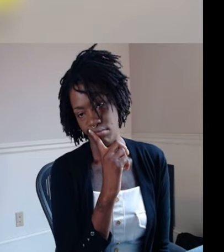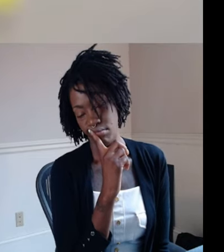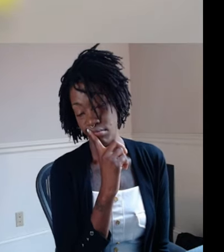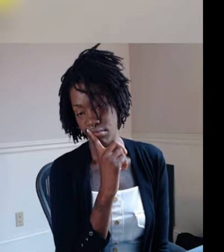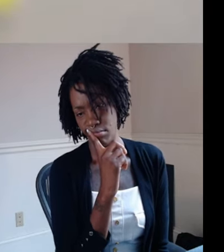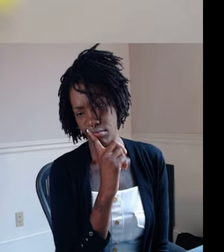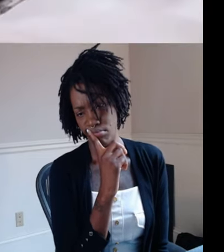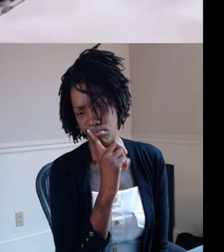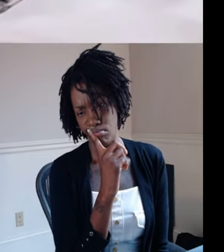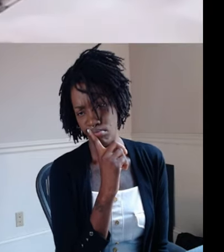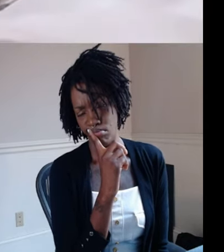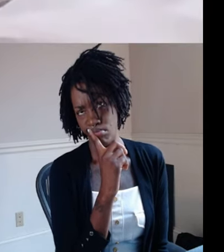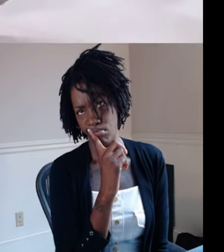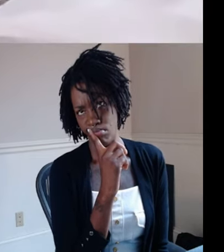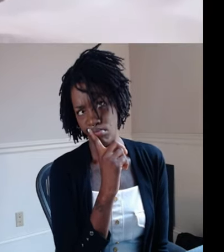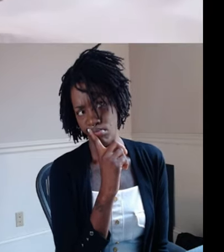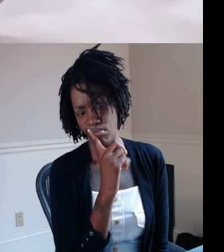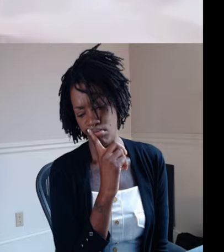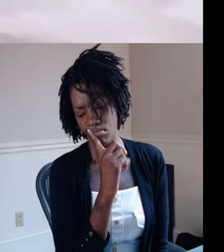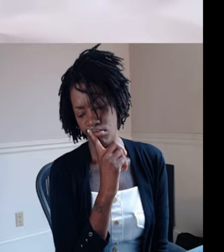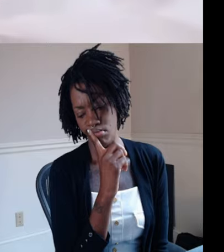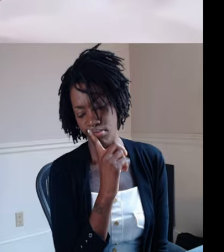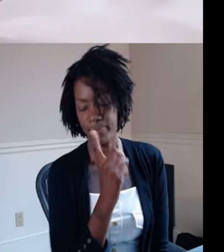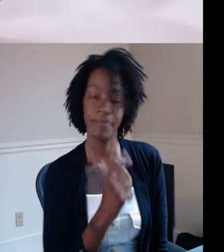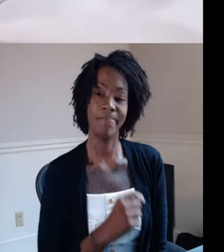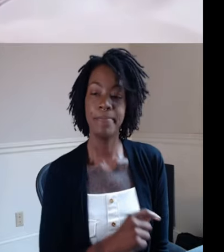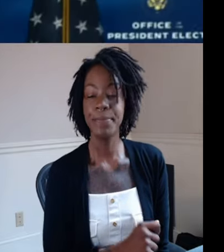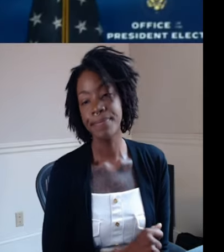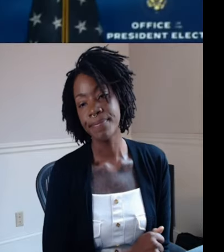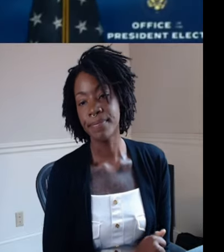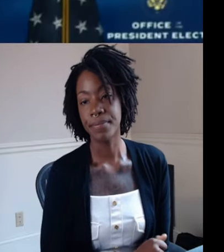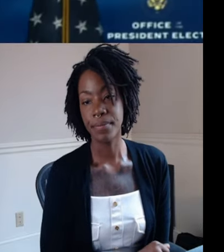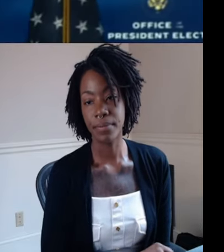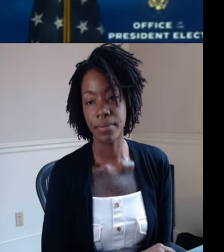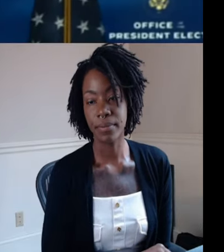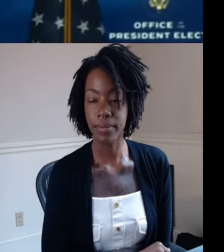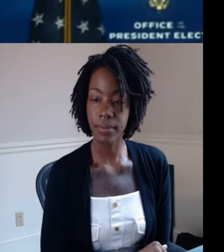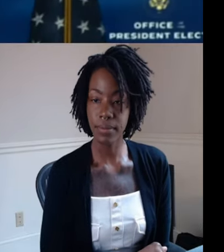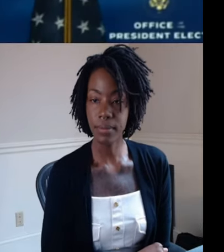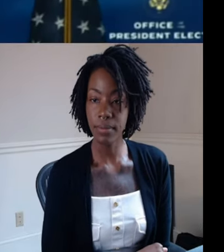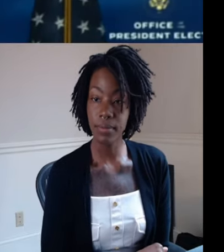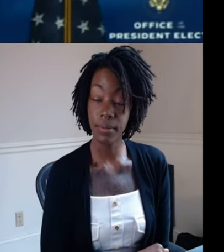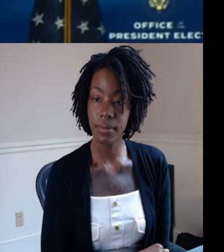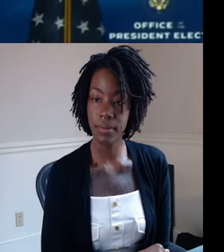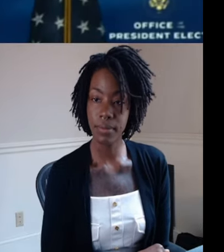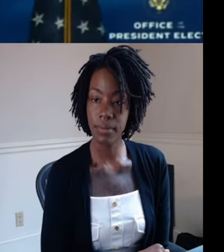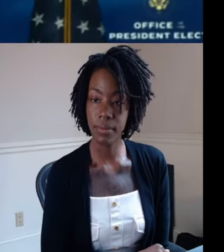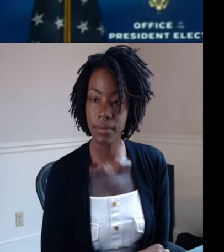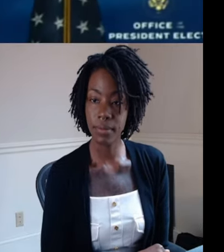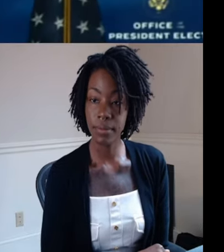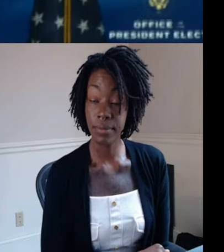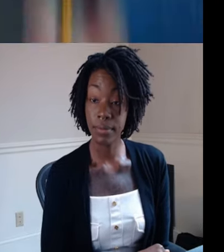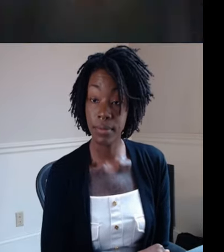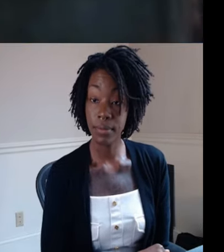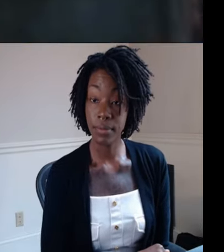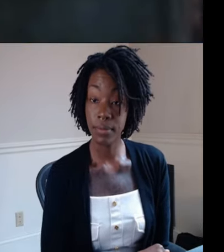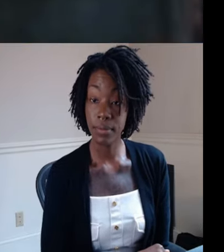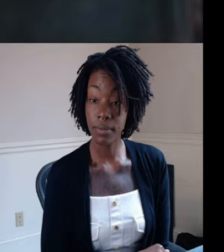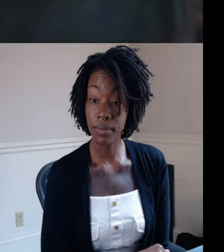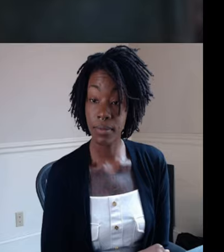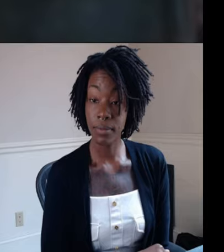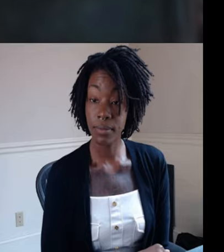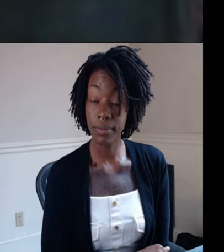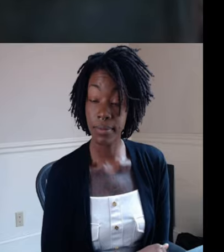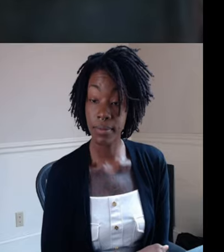into an injection syringe into somebody's arm. And it's going to be very difficult for that to be done. It's very expensive. While